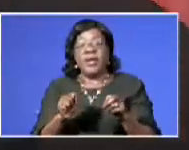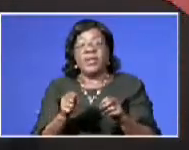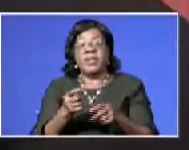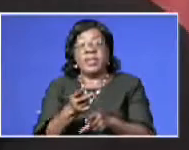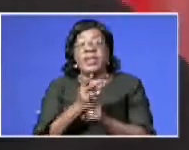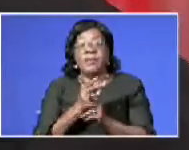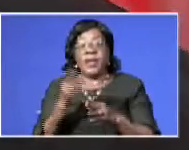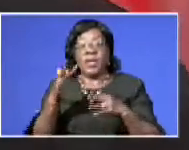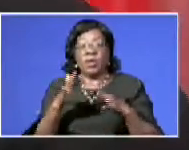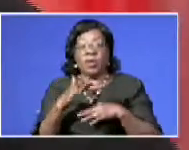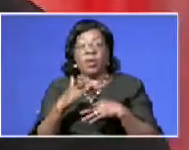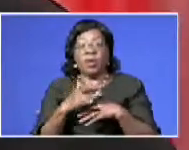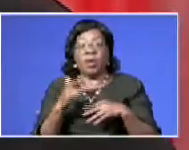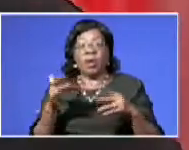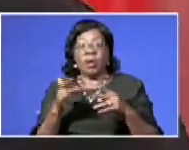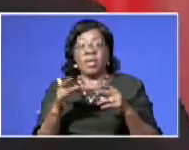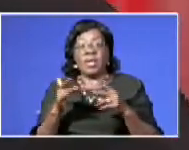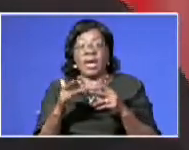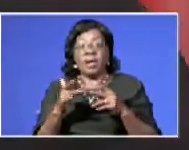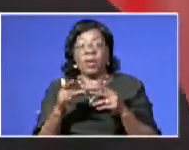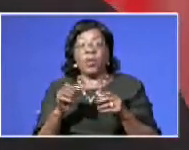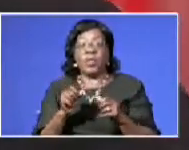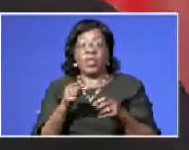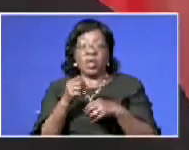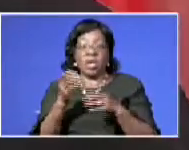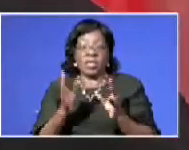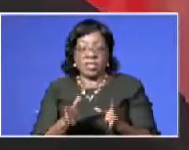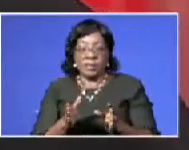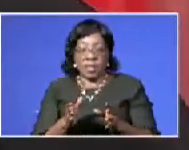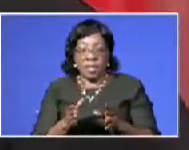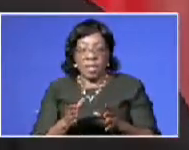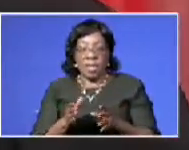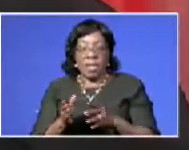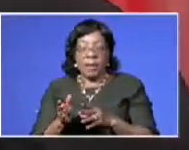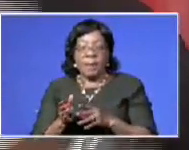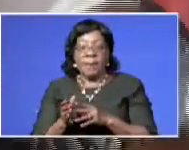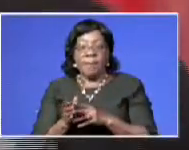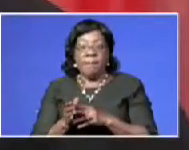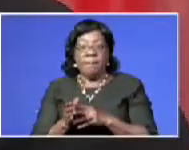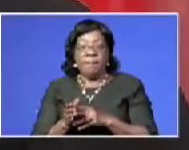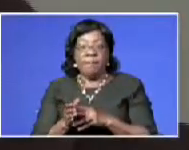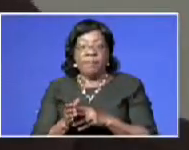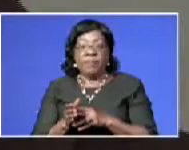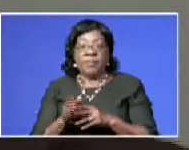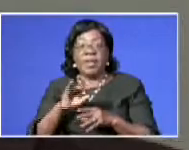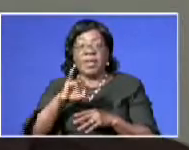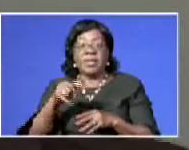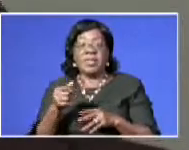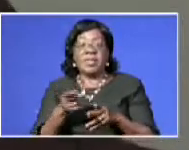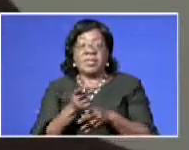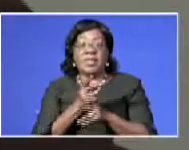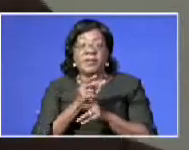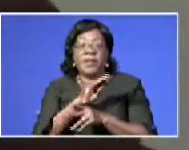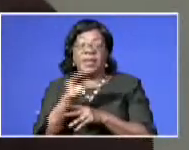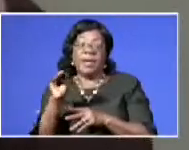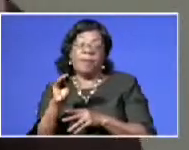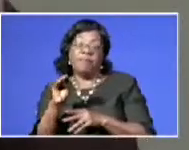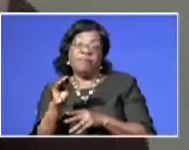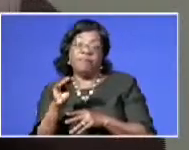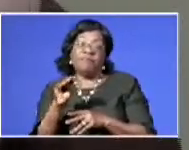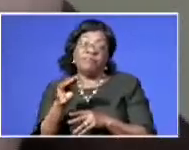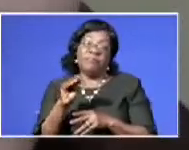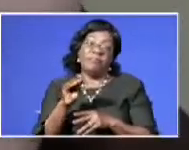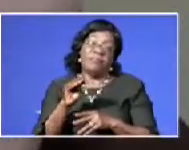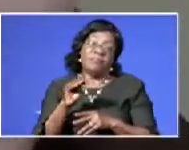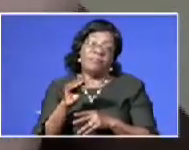customer, reassuring them that things will soon get back to normal, and just basically keep in touch with